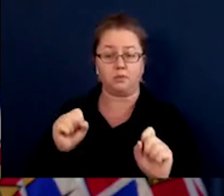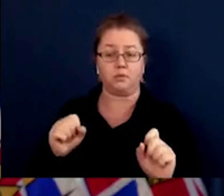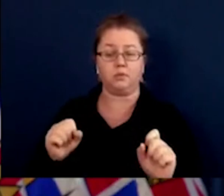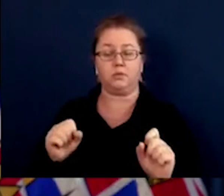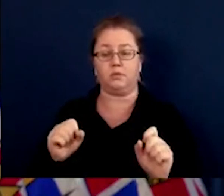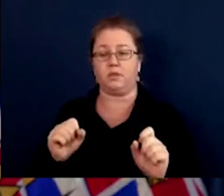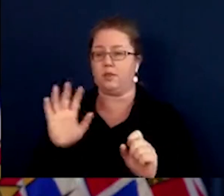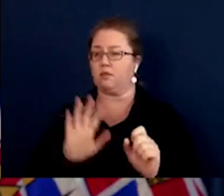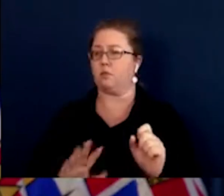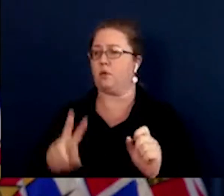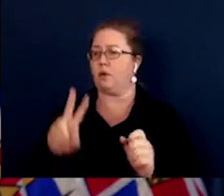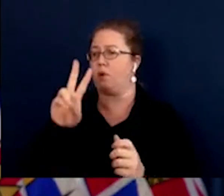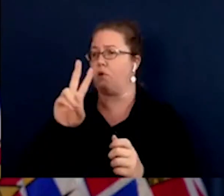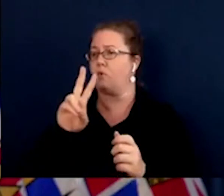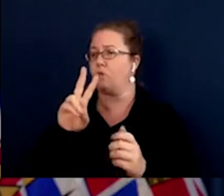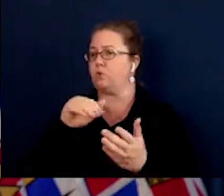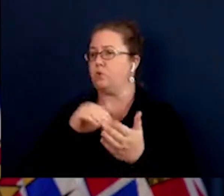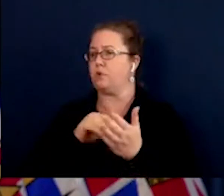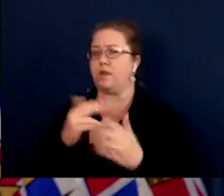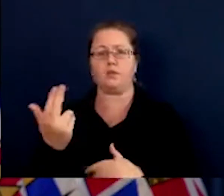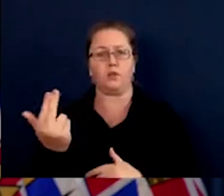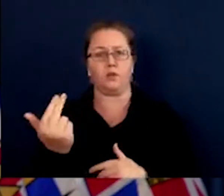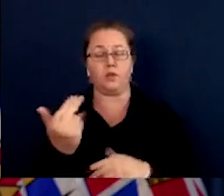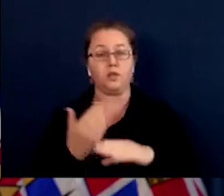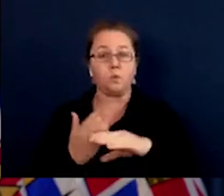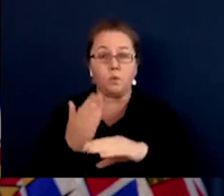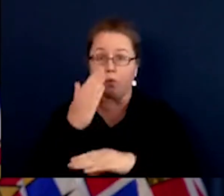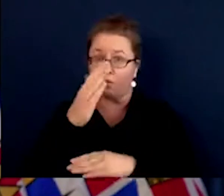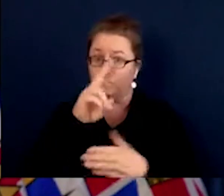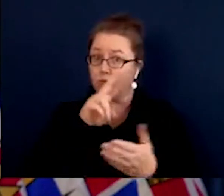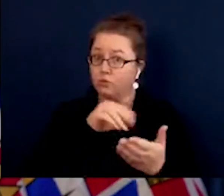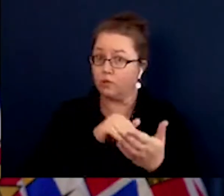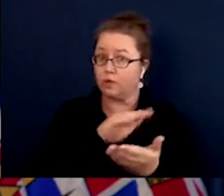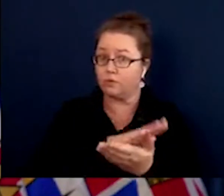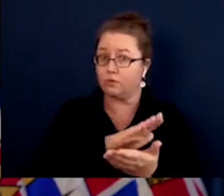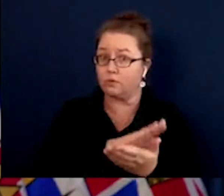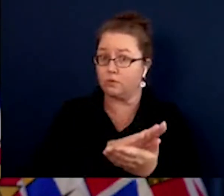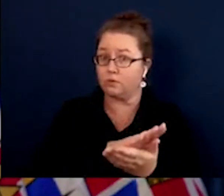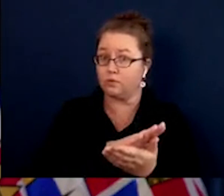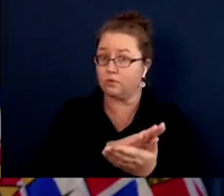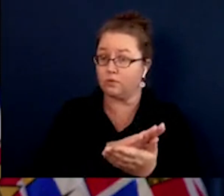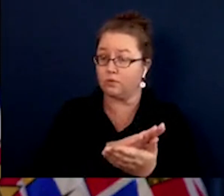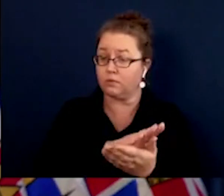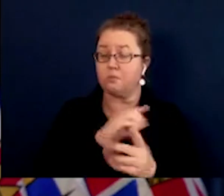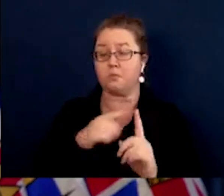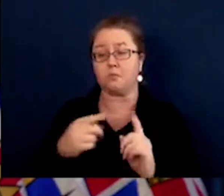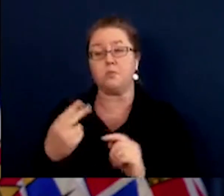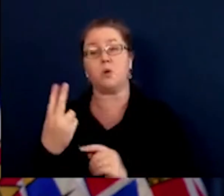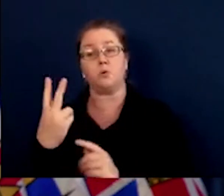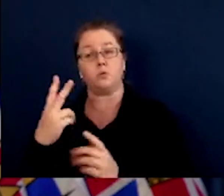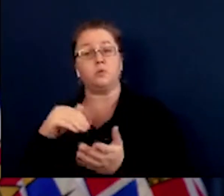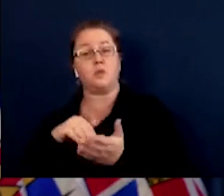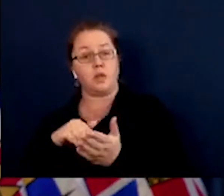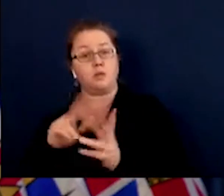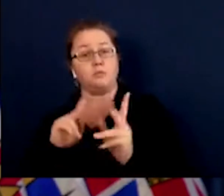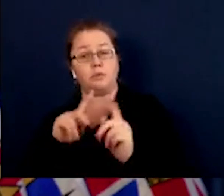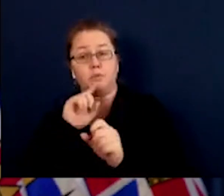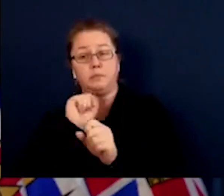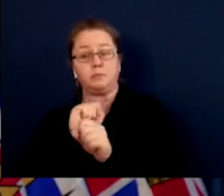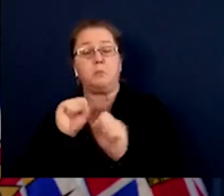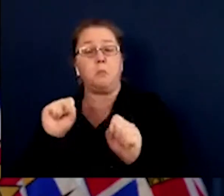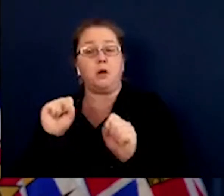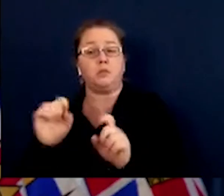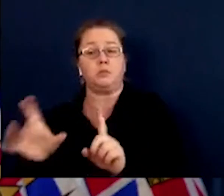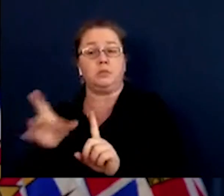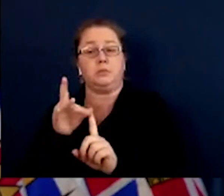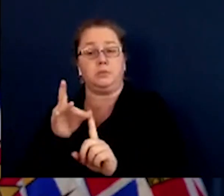the somewhat 2,000, over 2,000 schools that we have. We've had 6 clusters, or where more